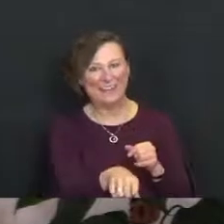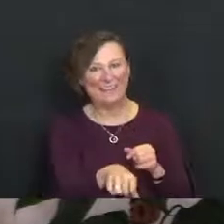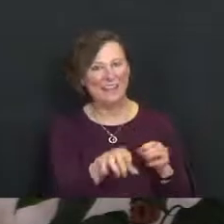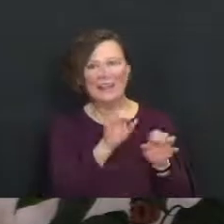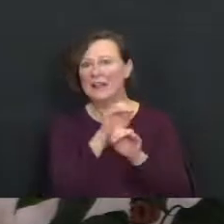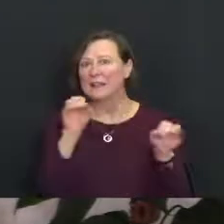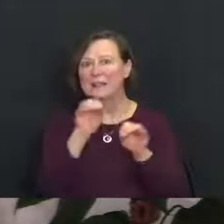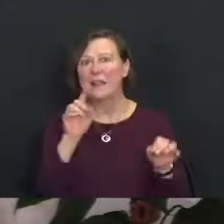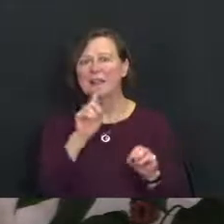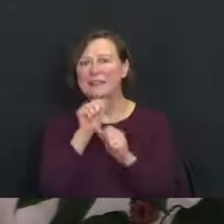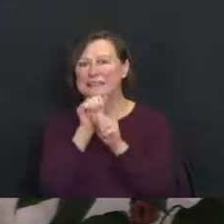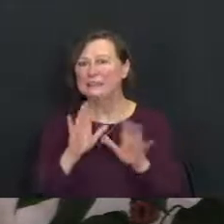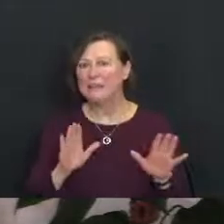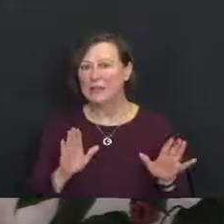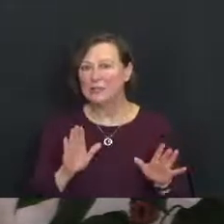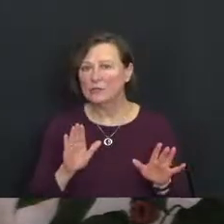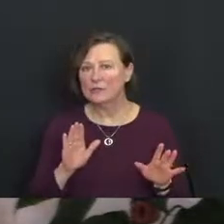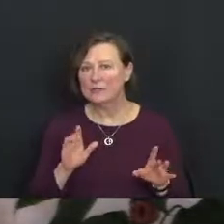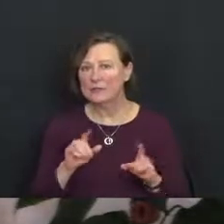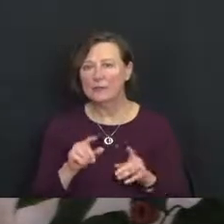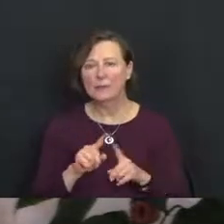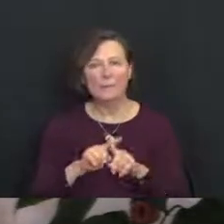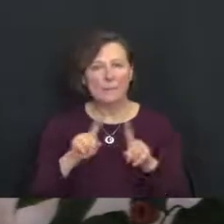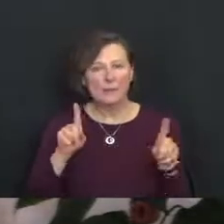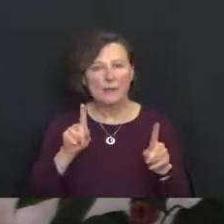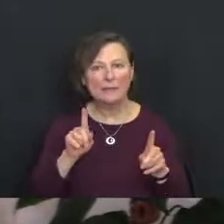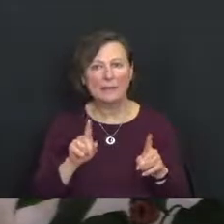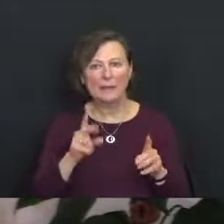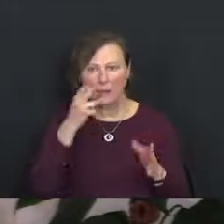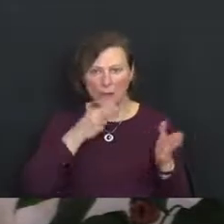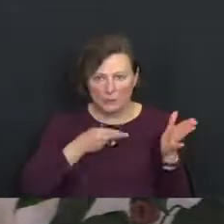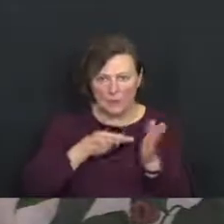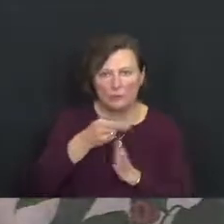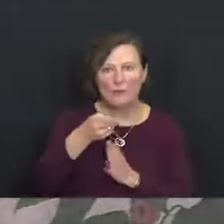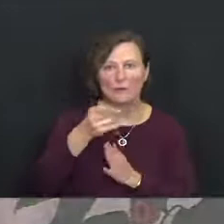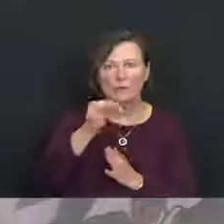sacred but the integrity of your own mind."